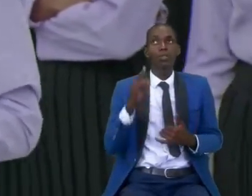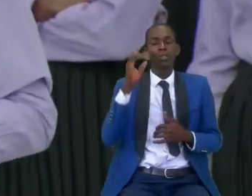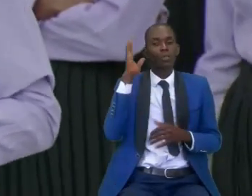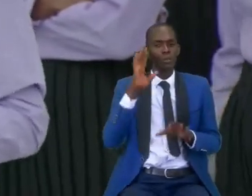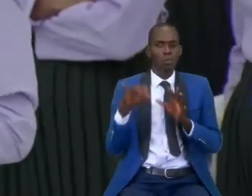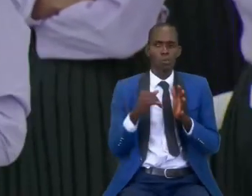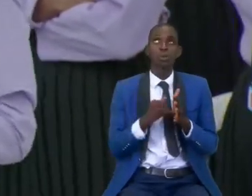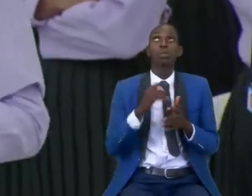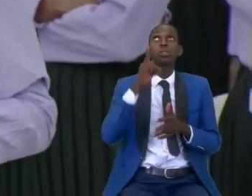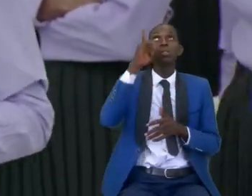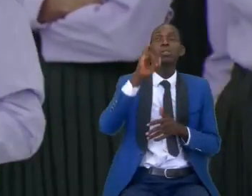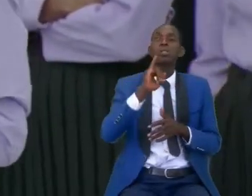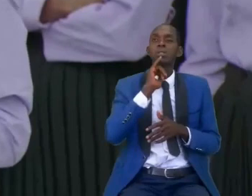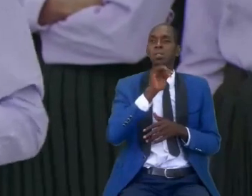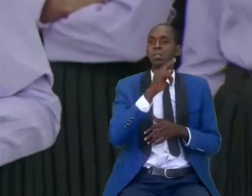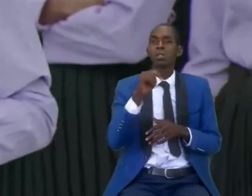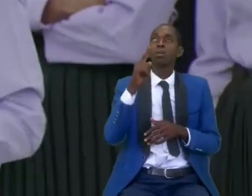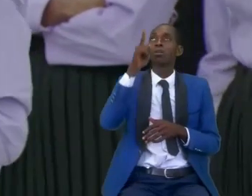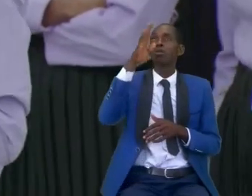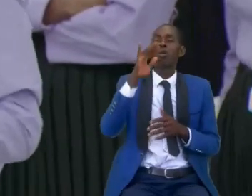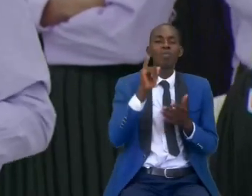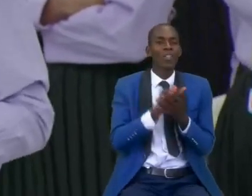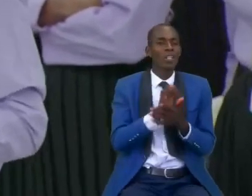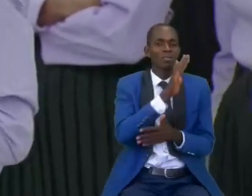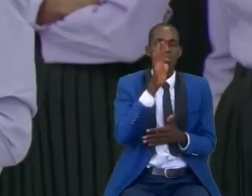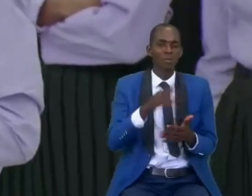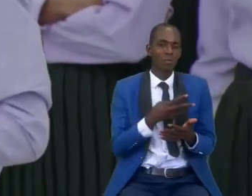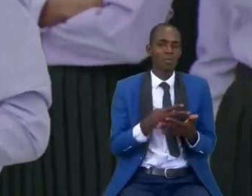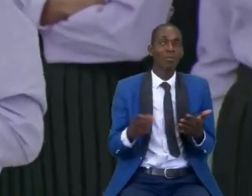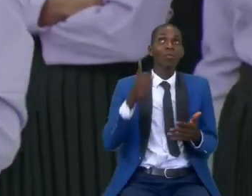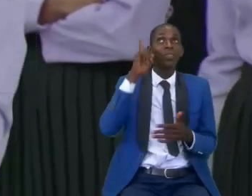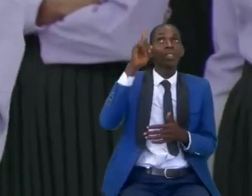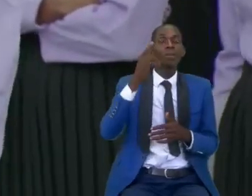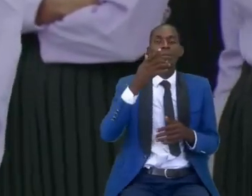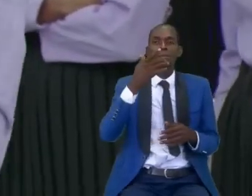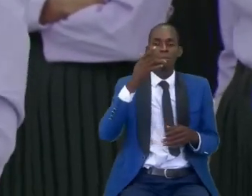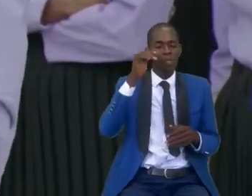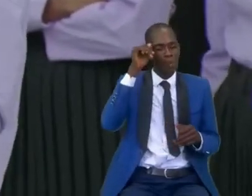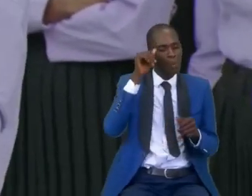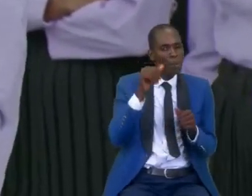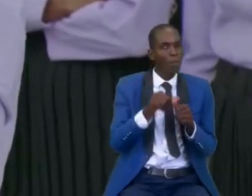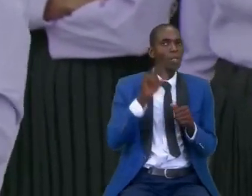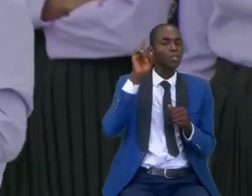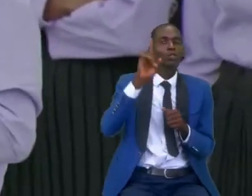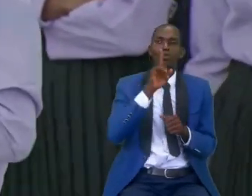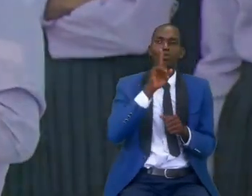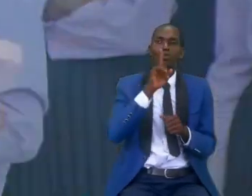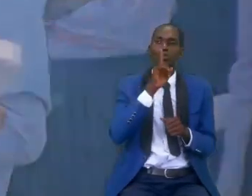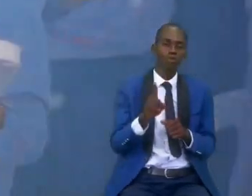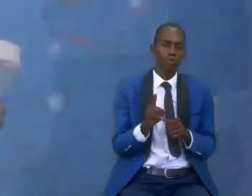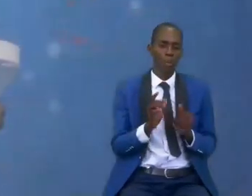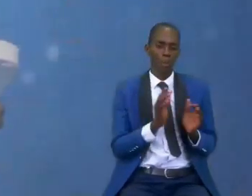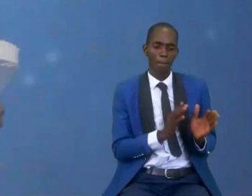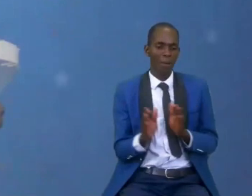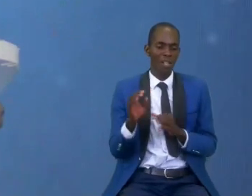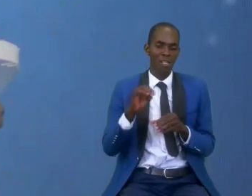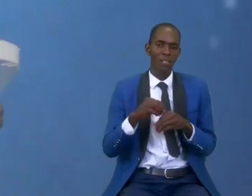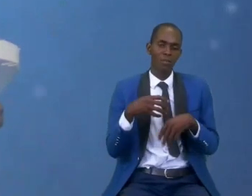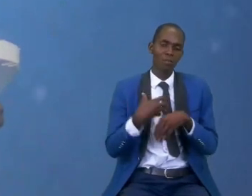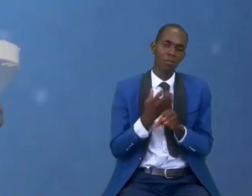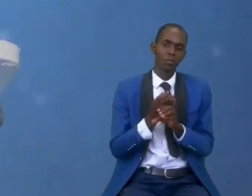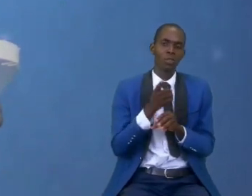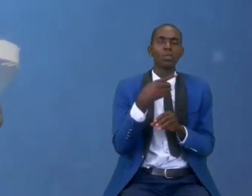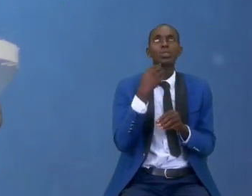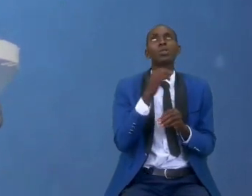remembers his original intention in forming you. Say, Lord, I'm sorry, forgive me. I come by faith.